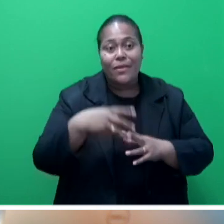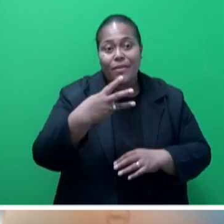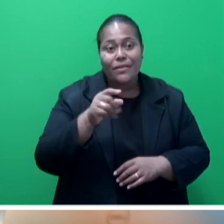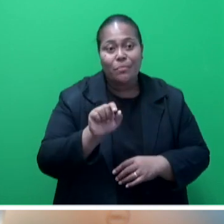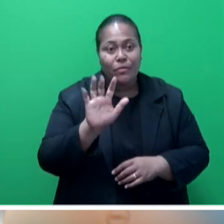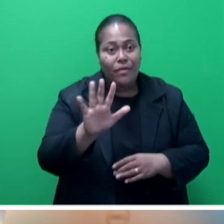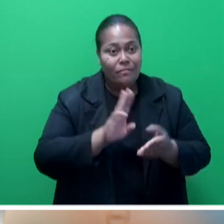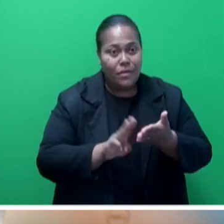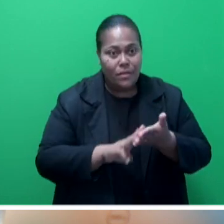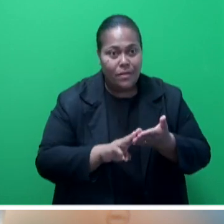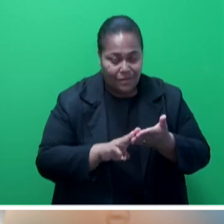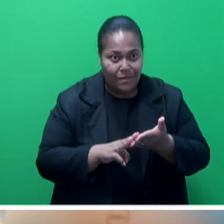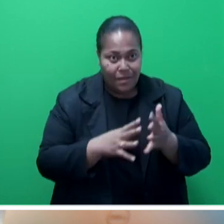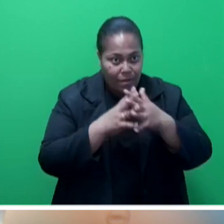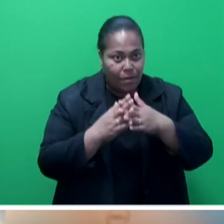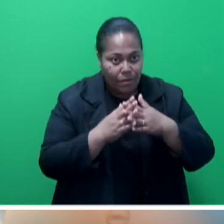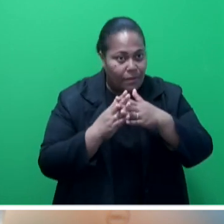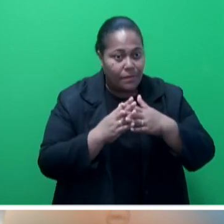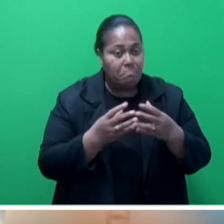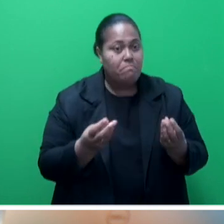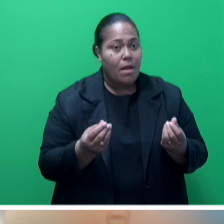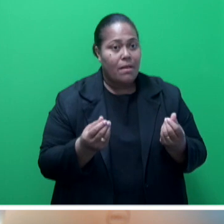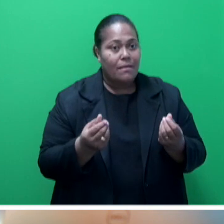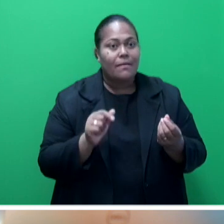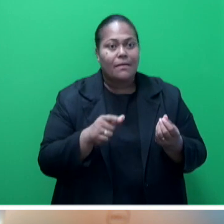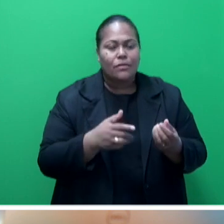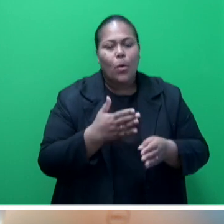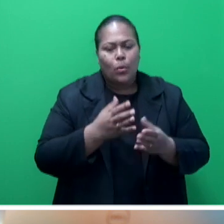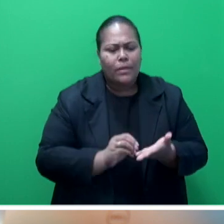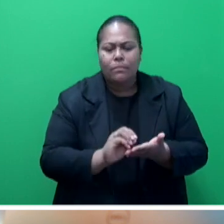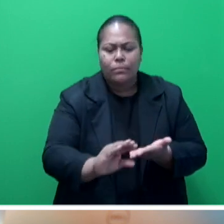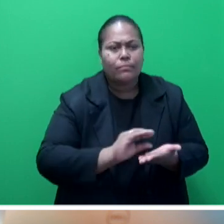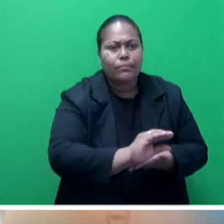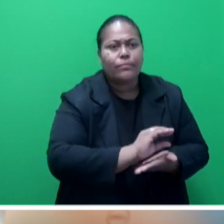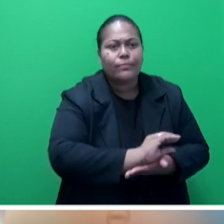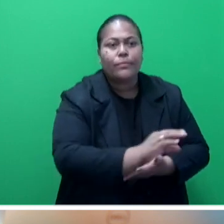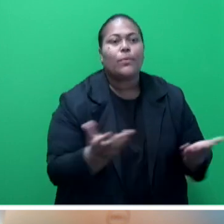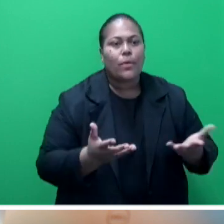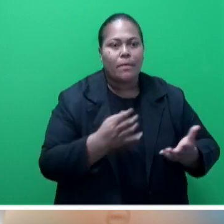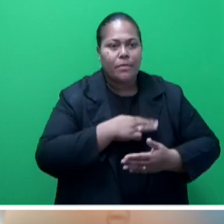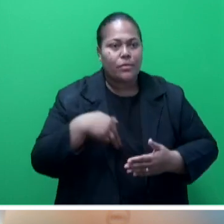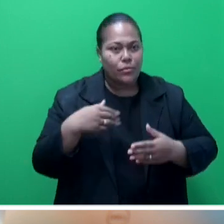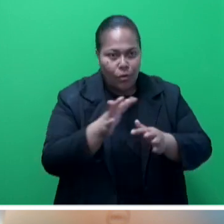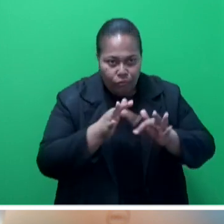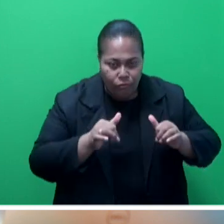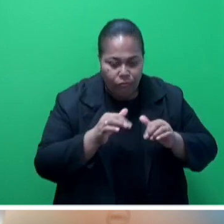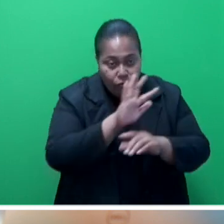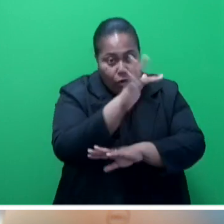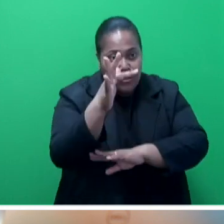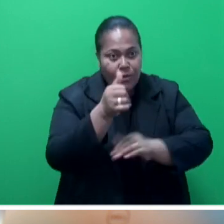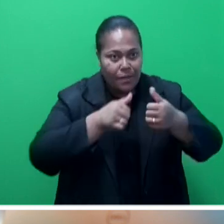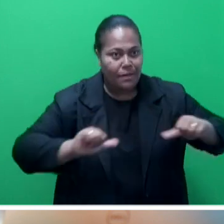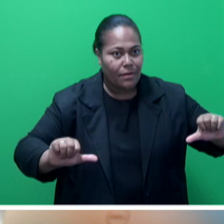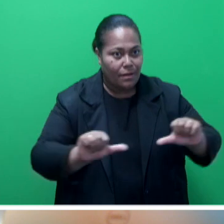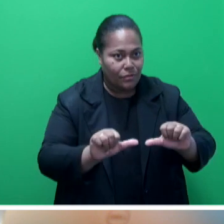be absorbed into the usual annual work program of the Ministry of Forestry and the Ministry of Agriculture. A further